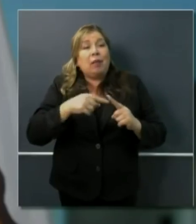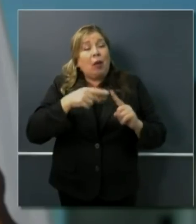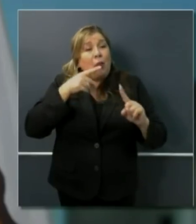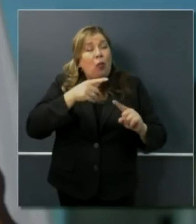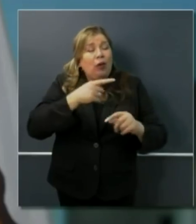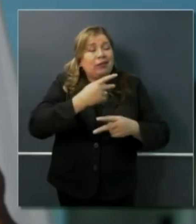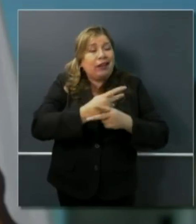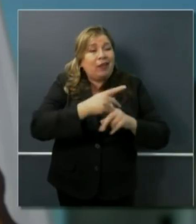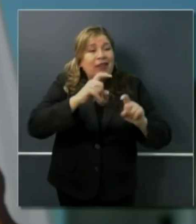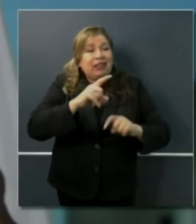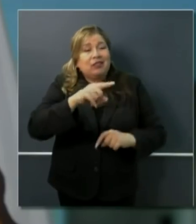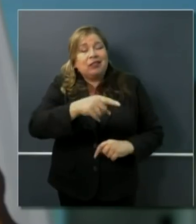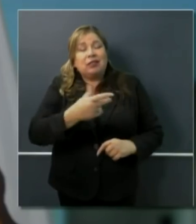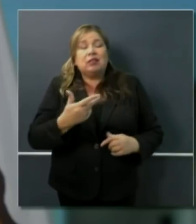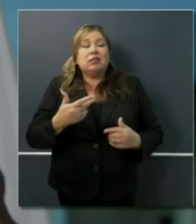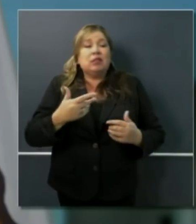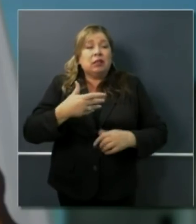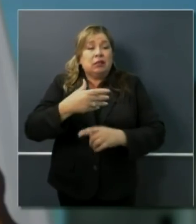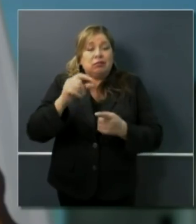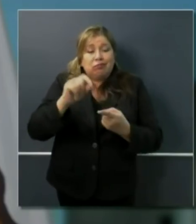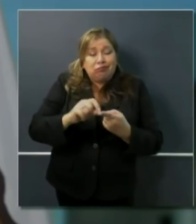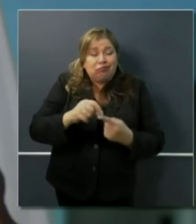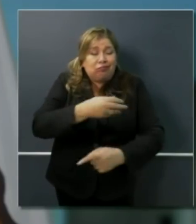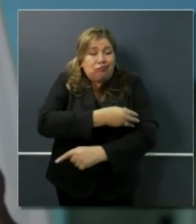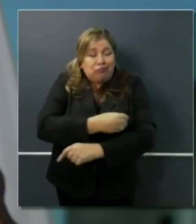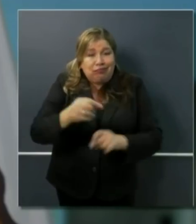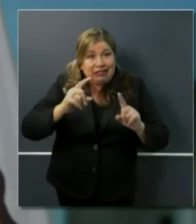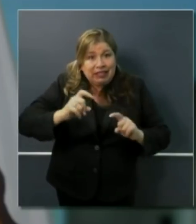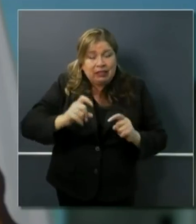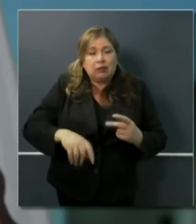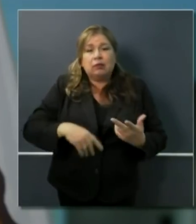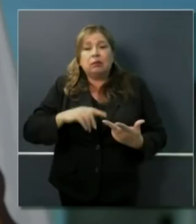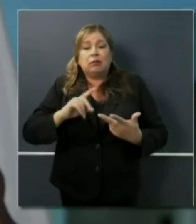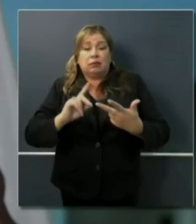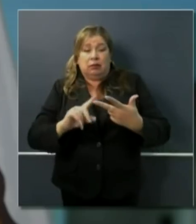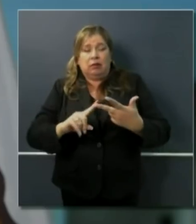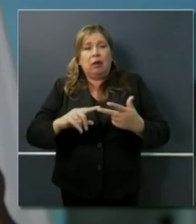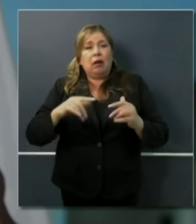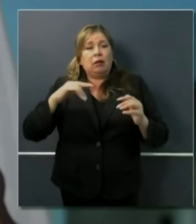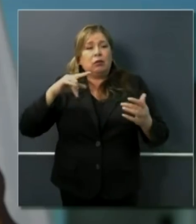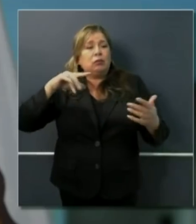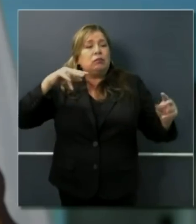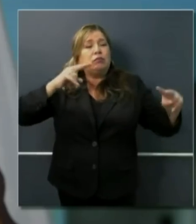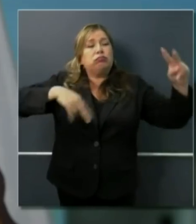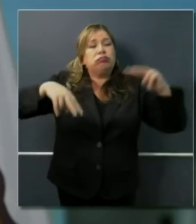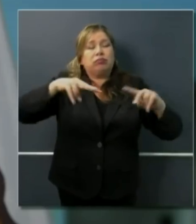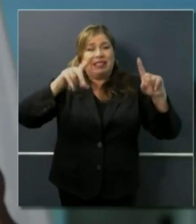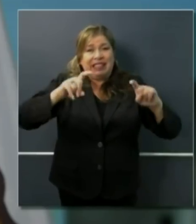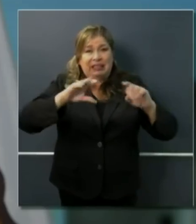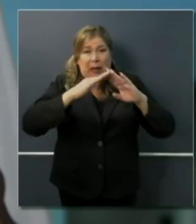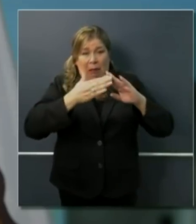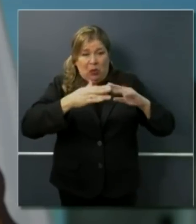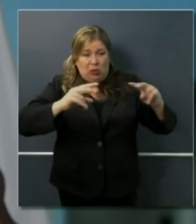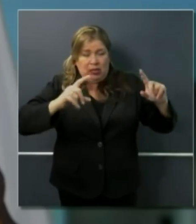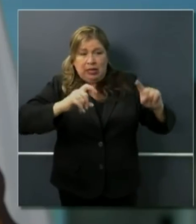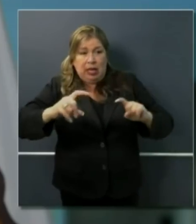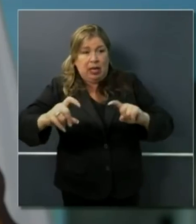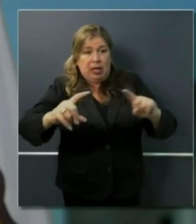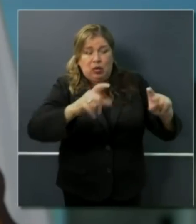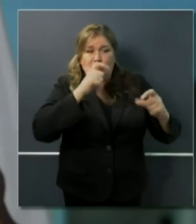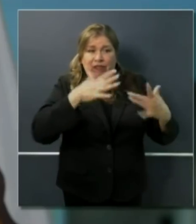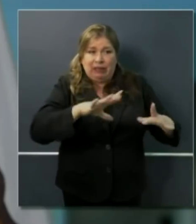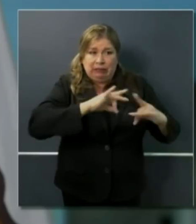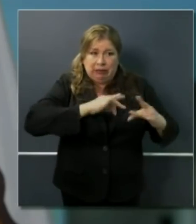but also the kind of community surveillance that is needed on the testing side in order to make this data and make